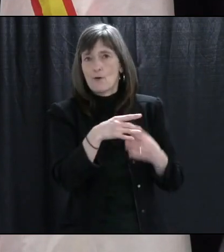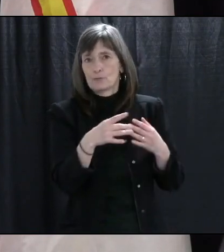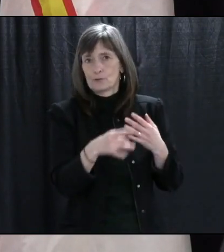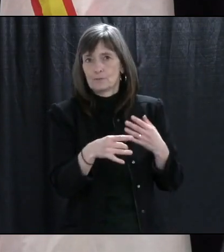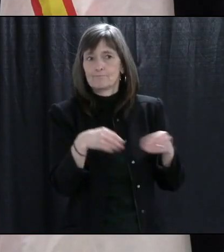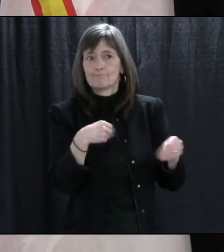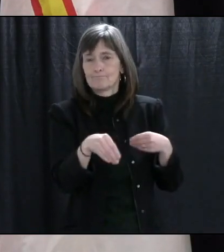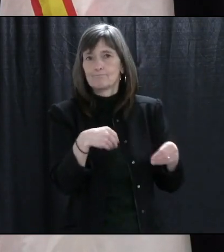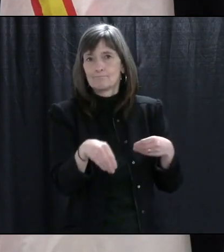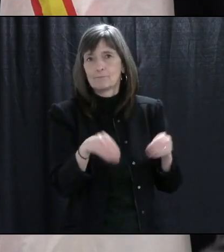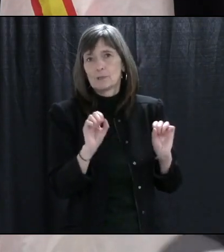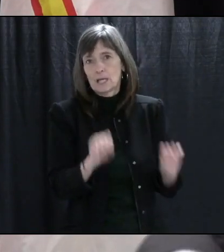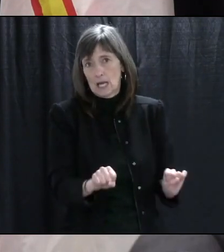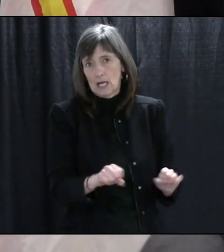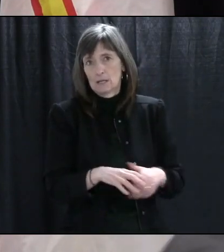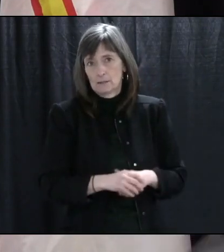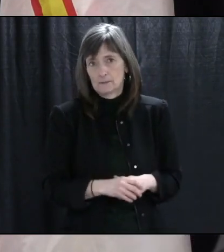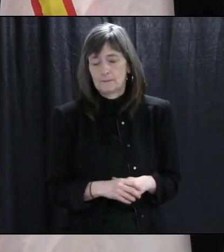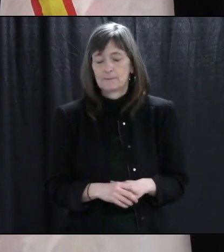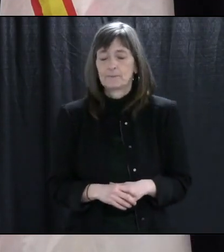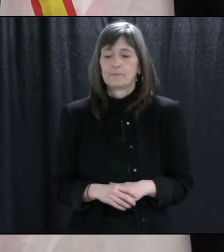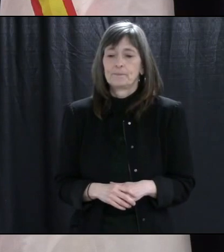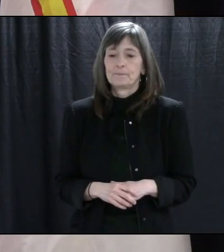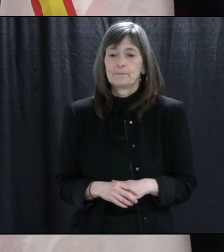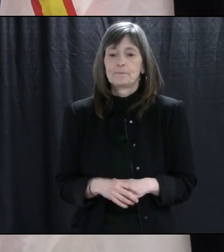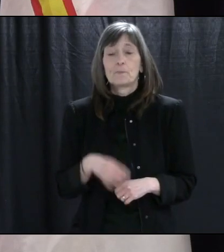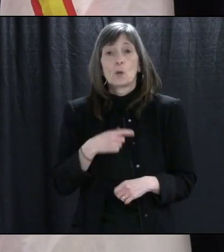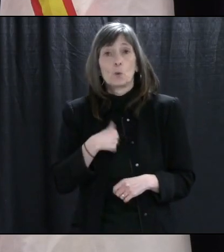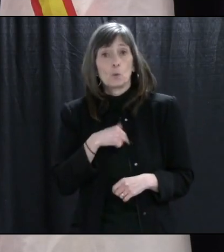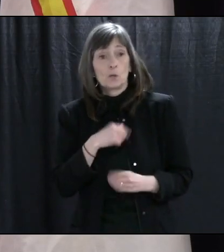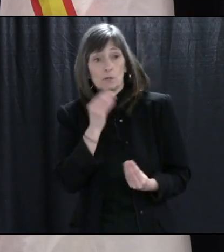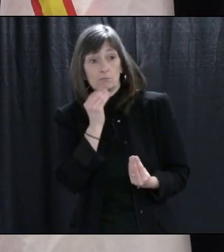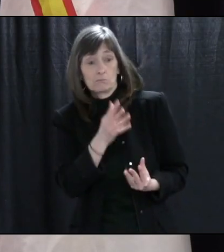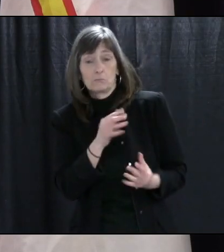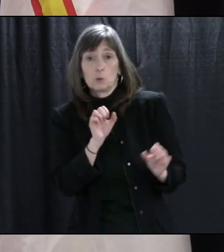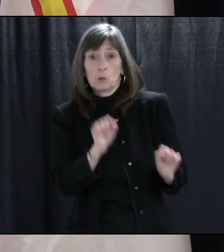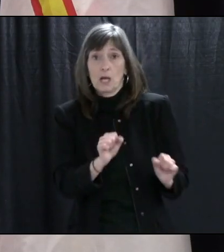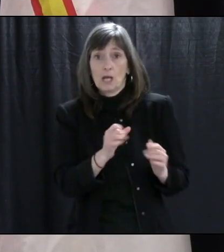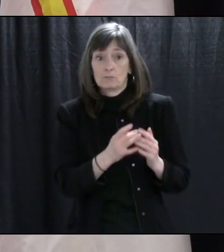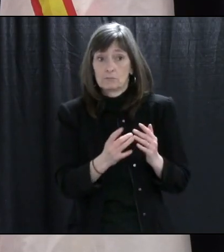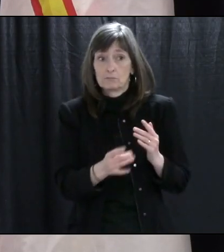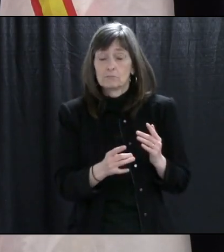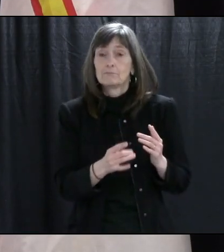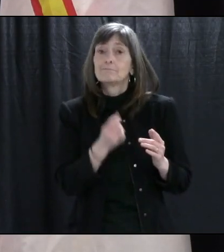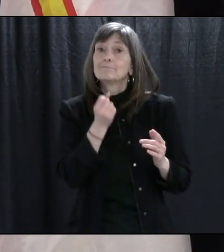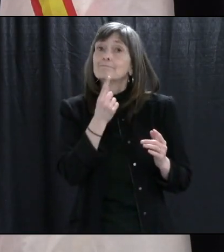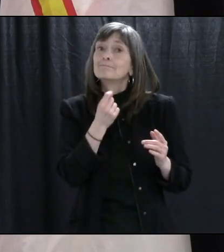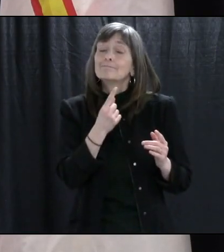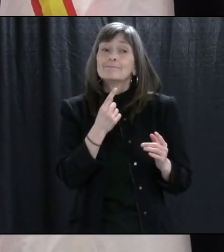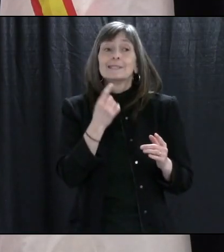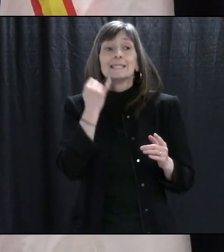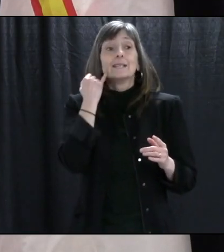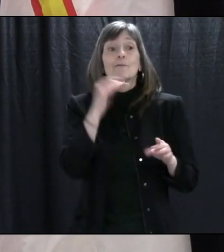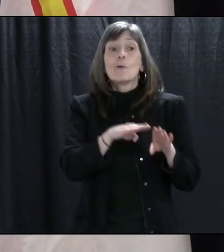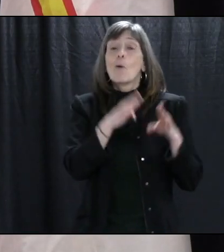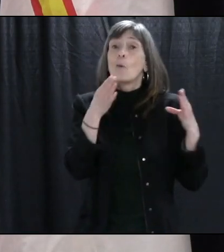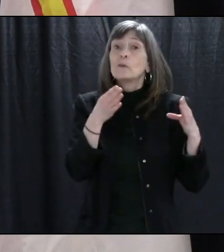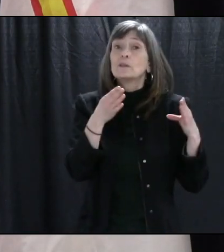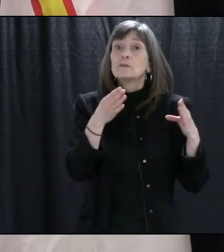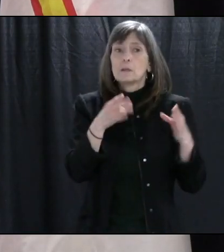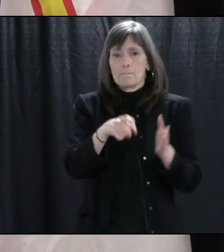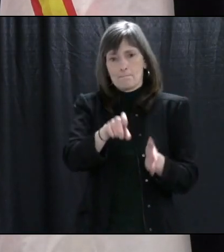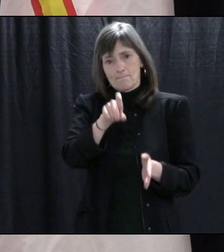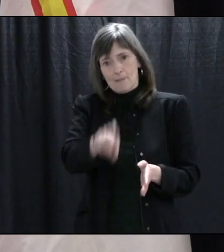flexibility. When we made this option, we also made sure that employees would not be mandated to work on Good